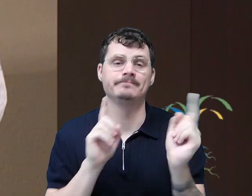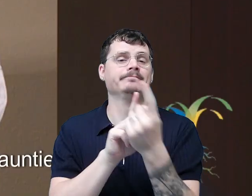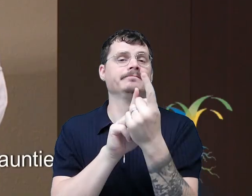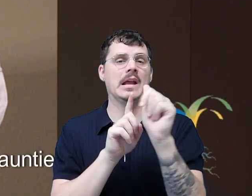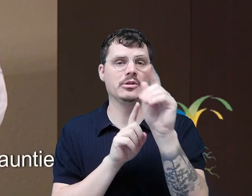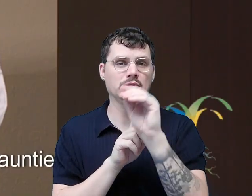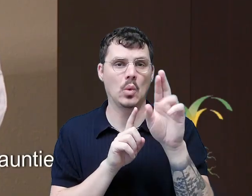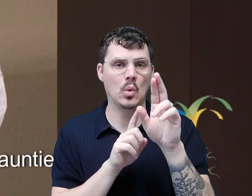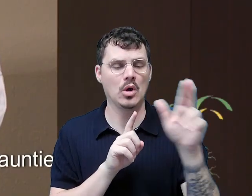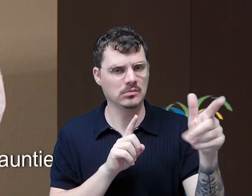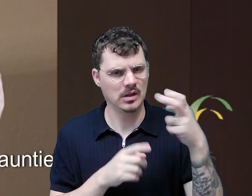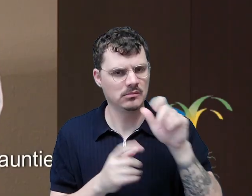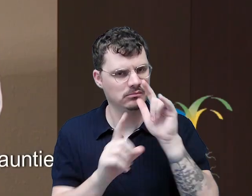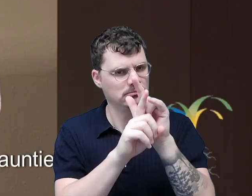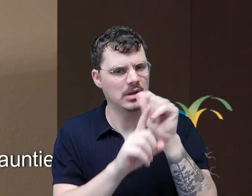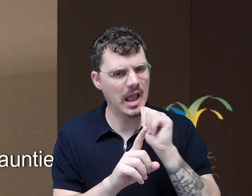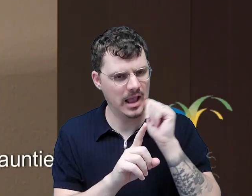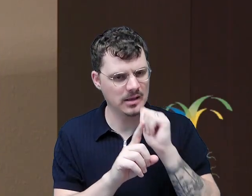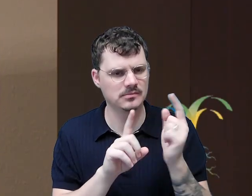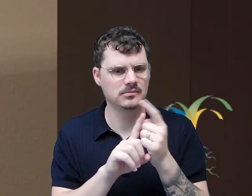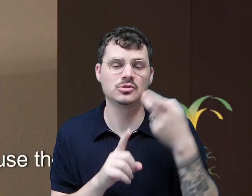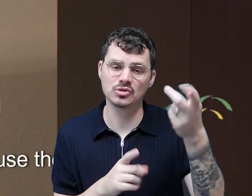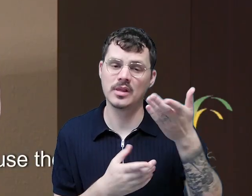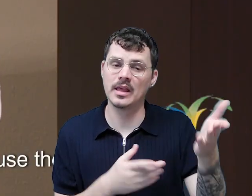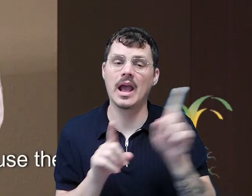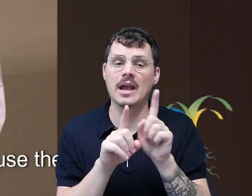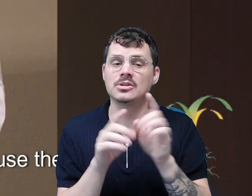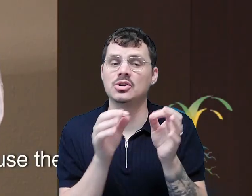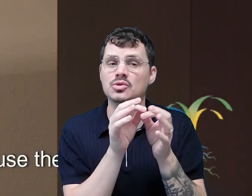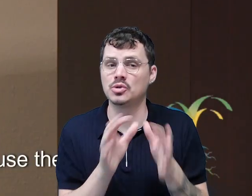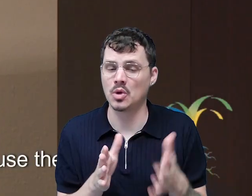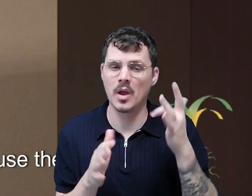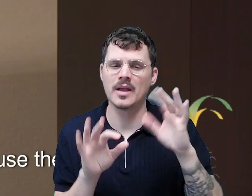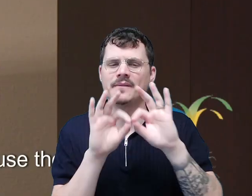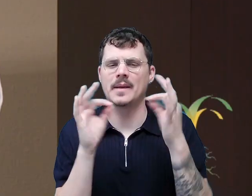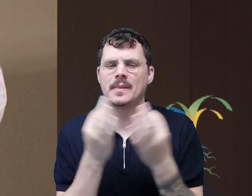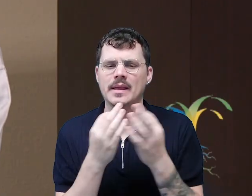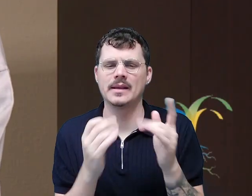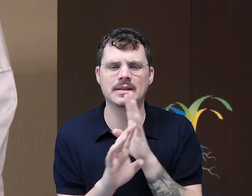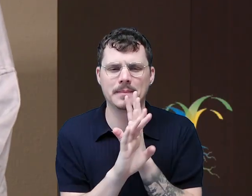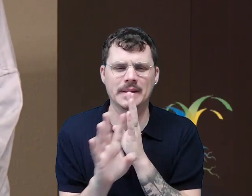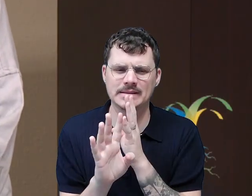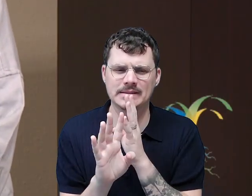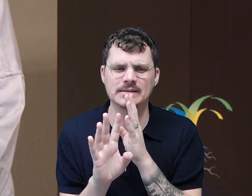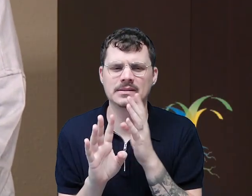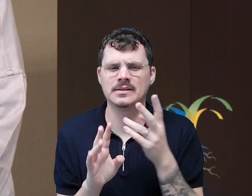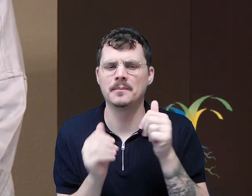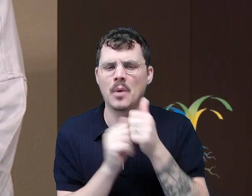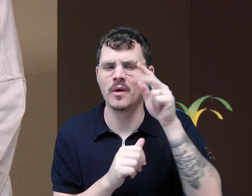auntie greets us at the door, his beloved auntie. She's there as an interpreter because the family